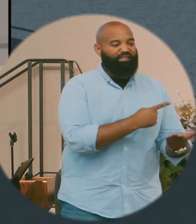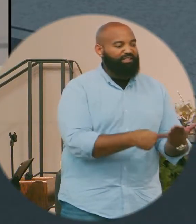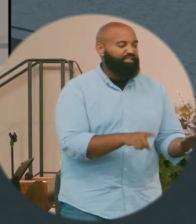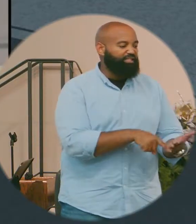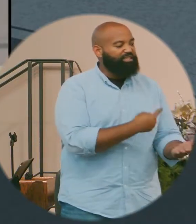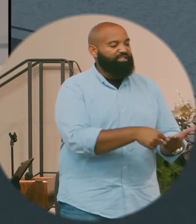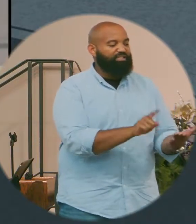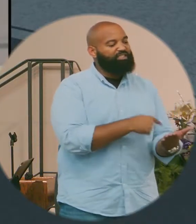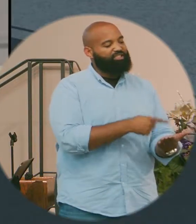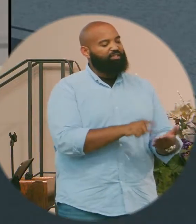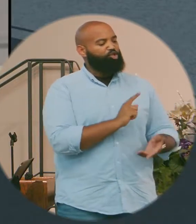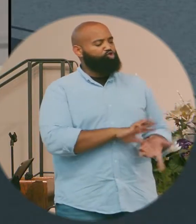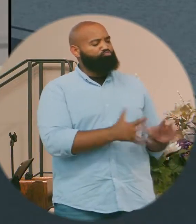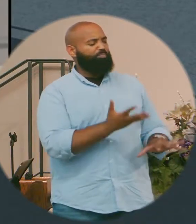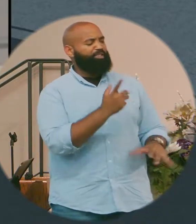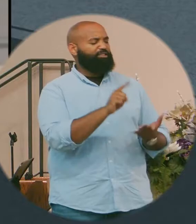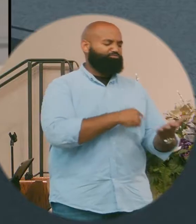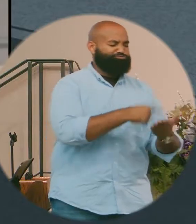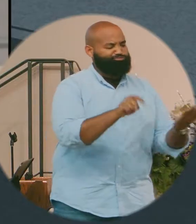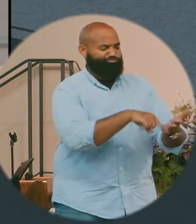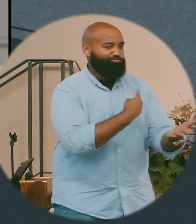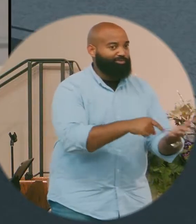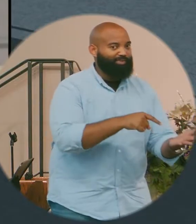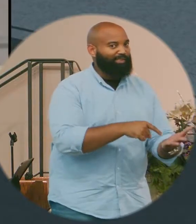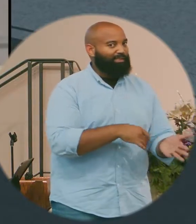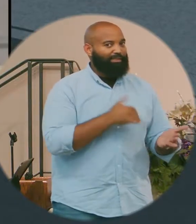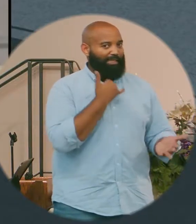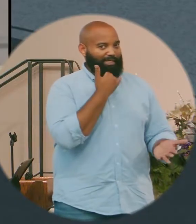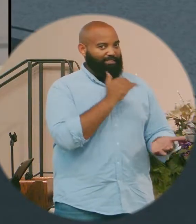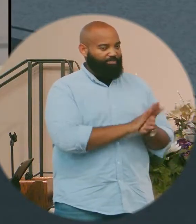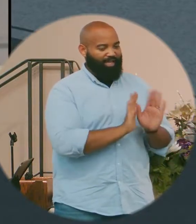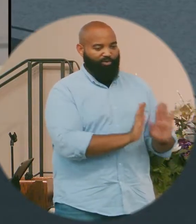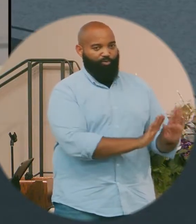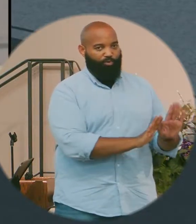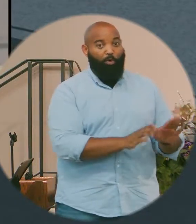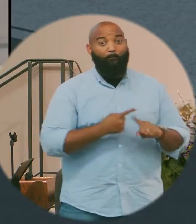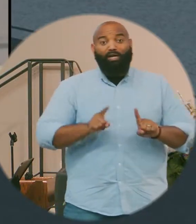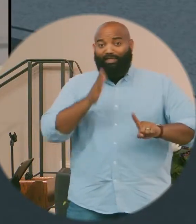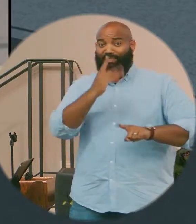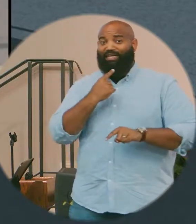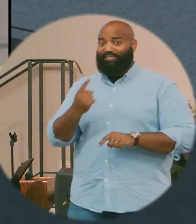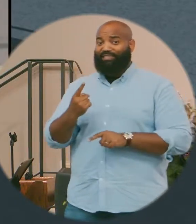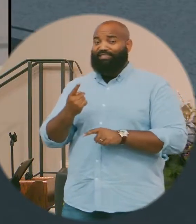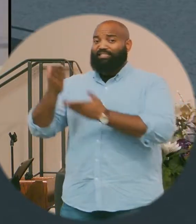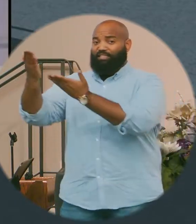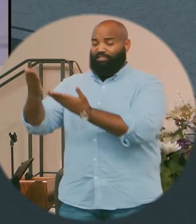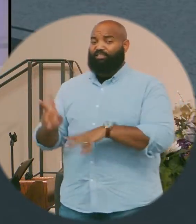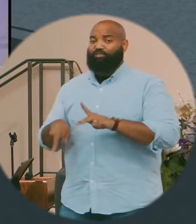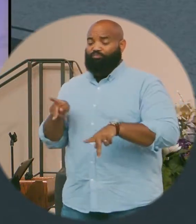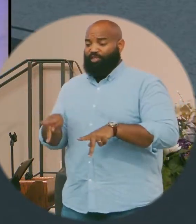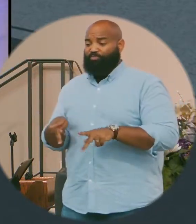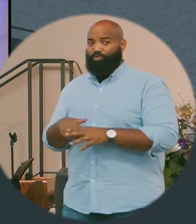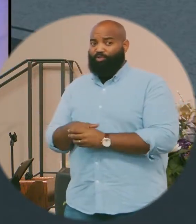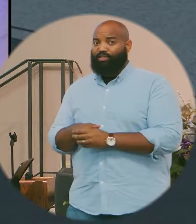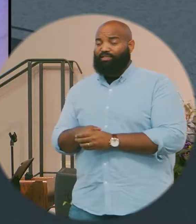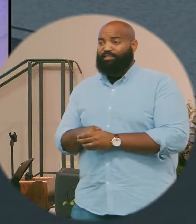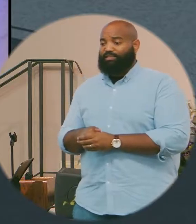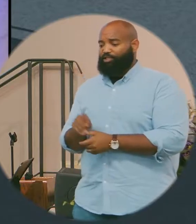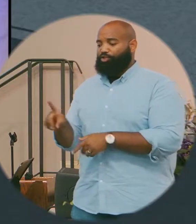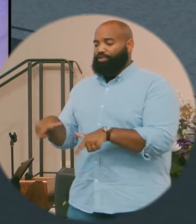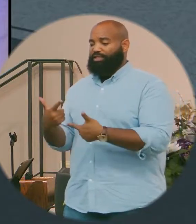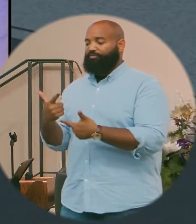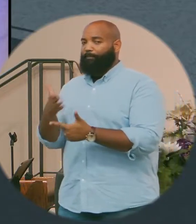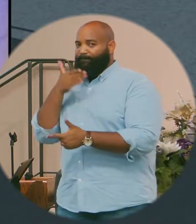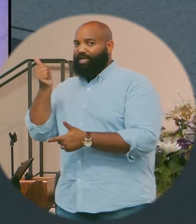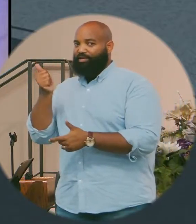we need to understand that we need to kill that language that can't nobody judge me. And we need to kill that language that you can't tell me what to do.